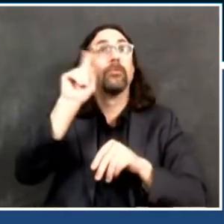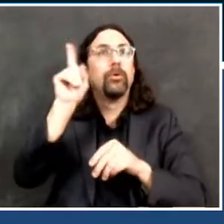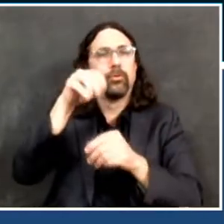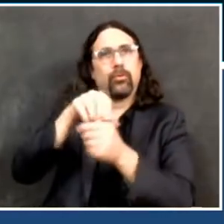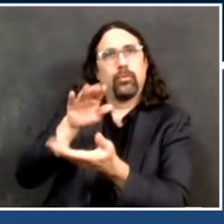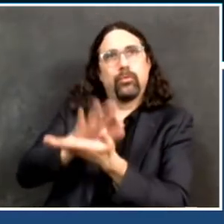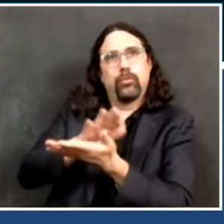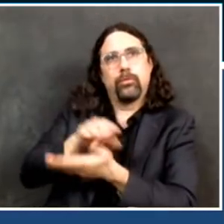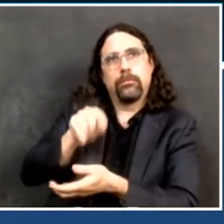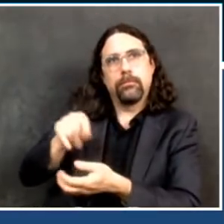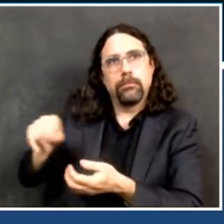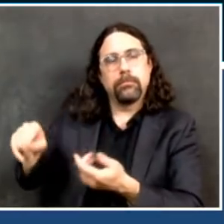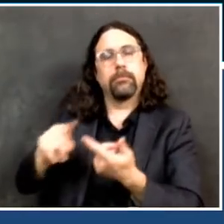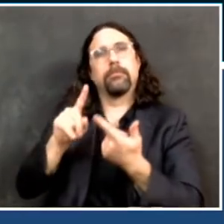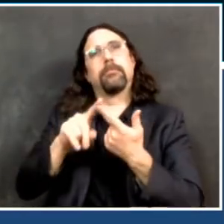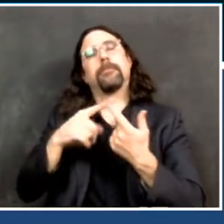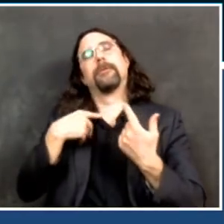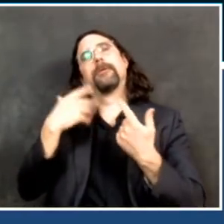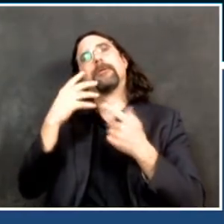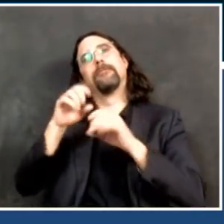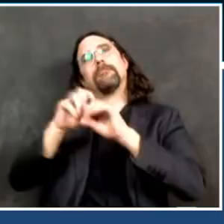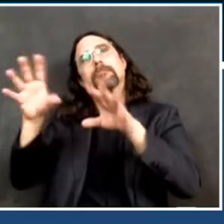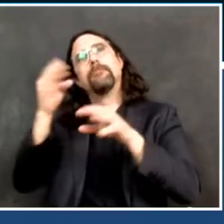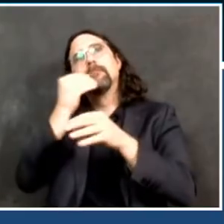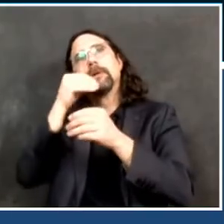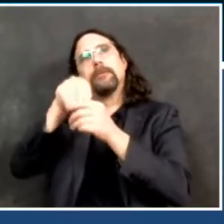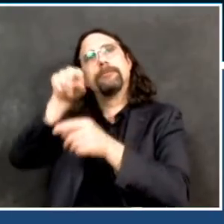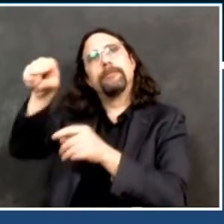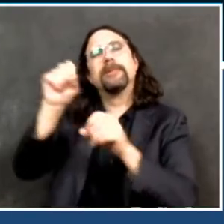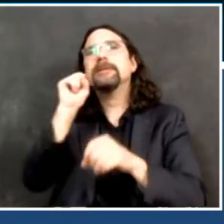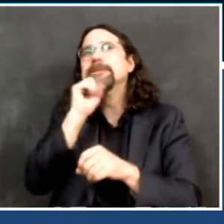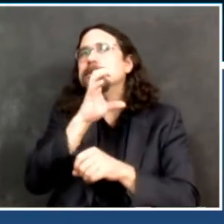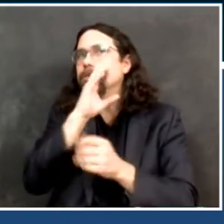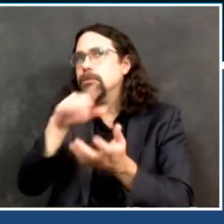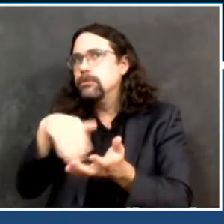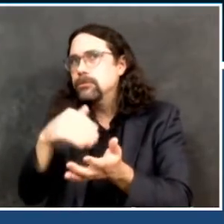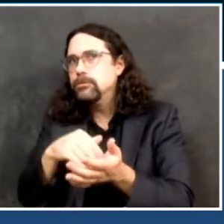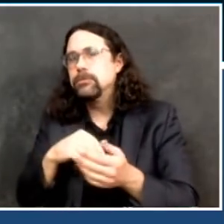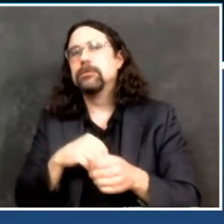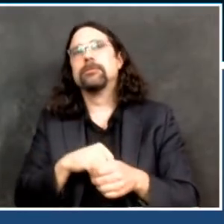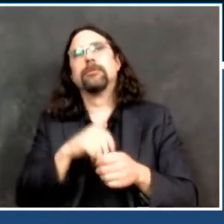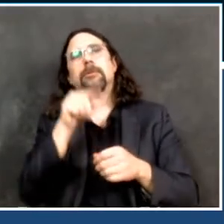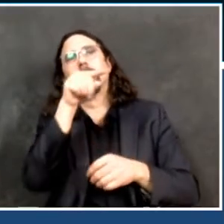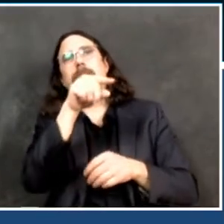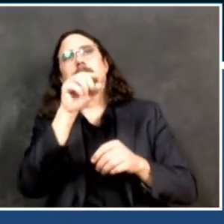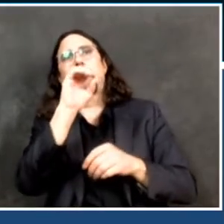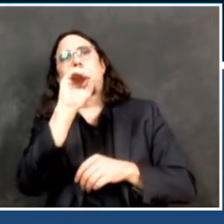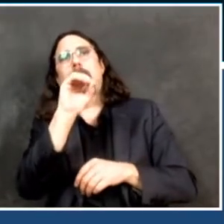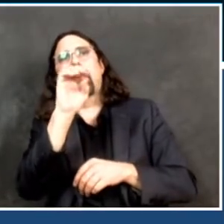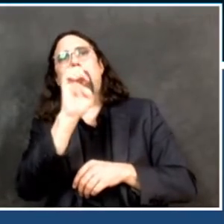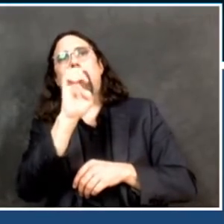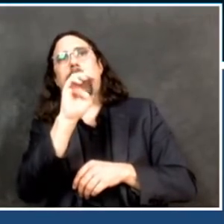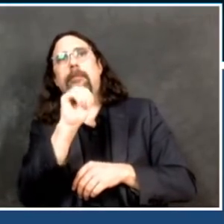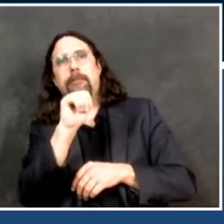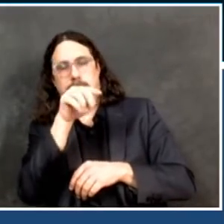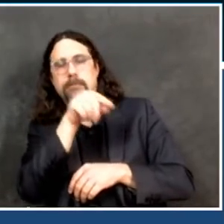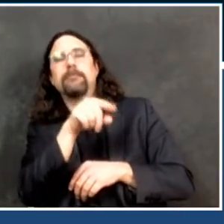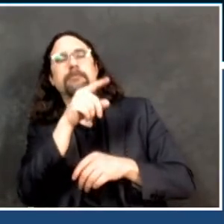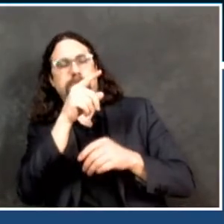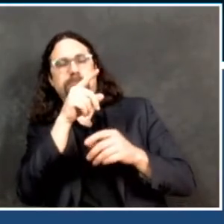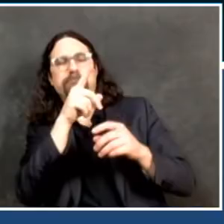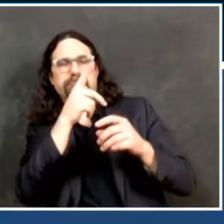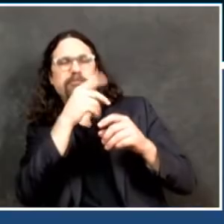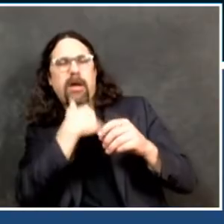by our food czar. All of these efforts together during the month of April